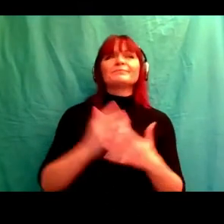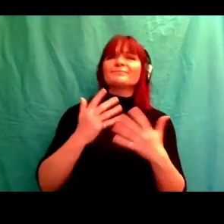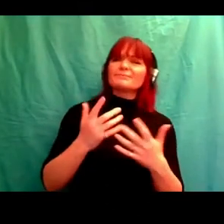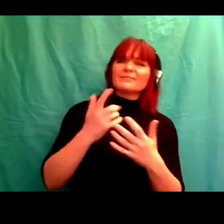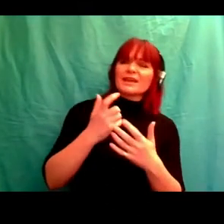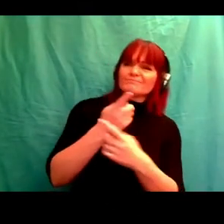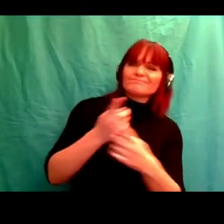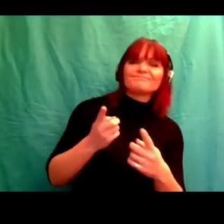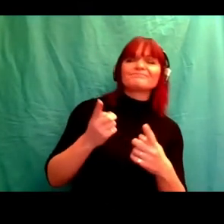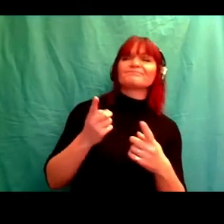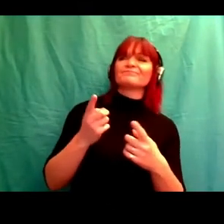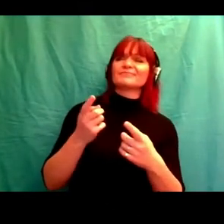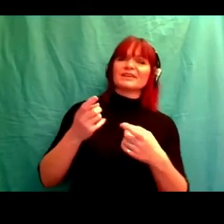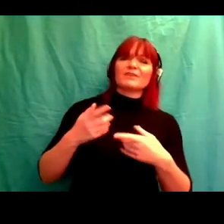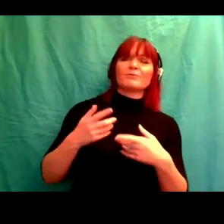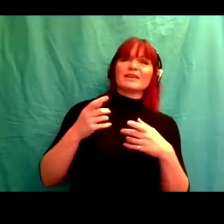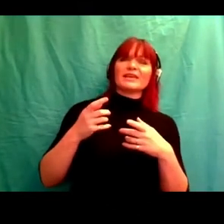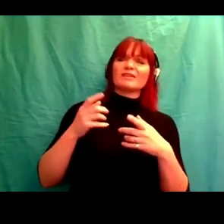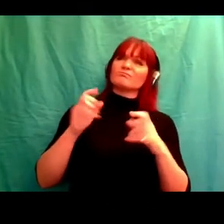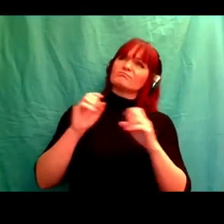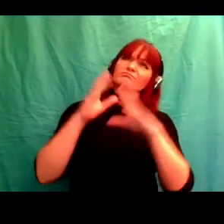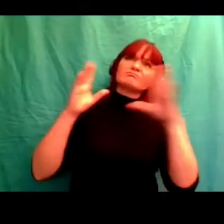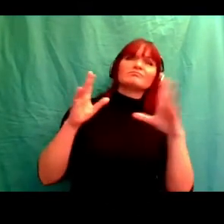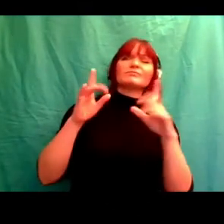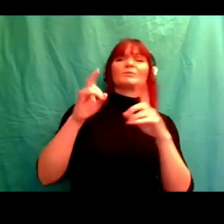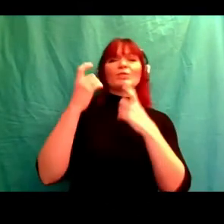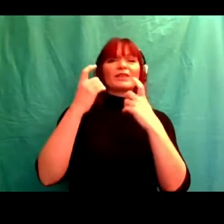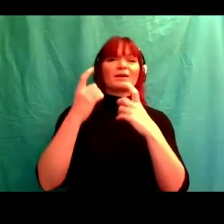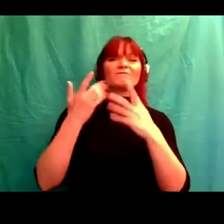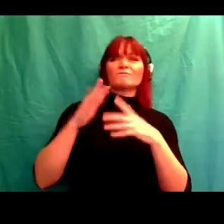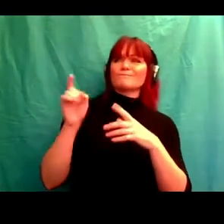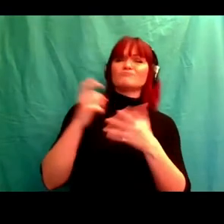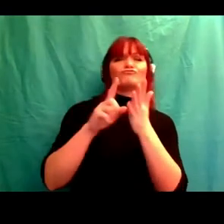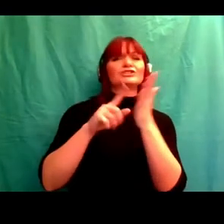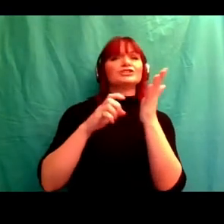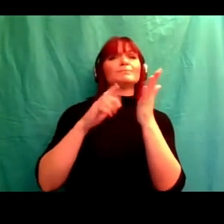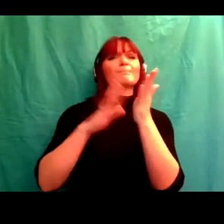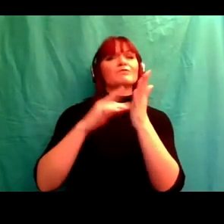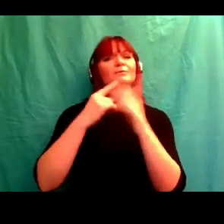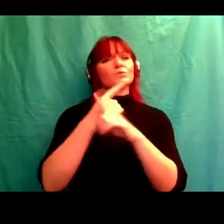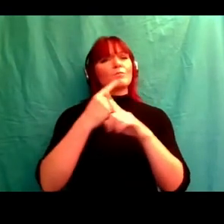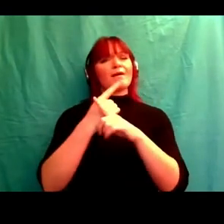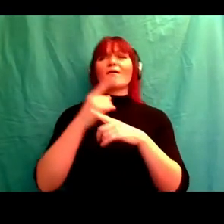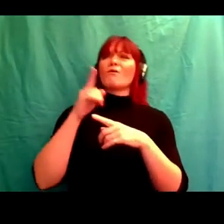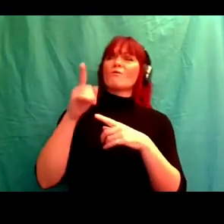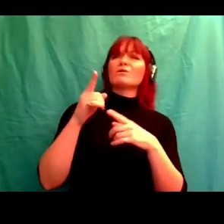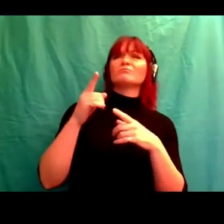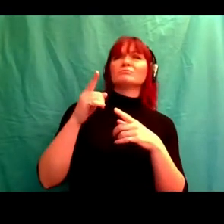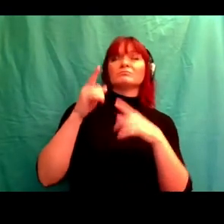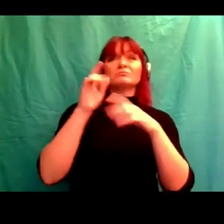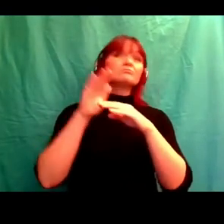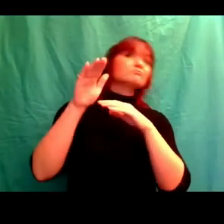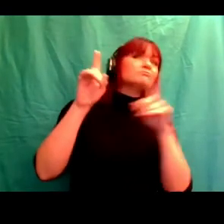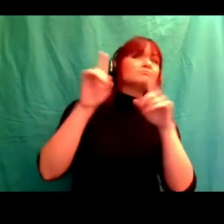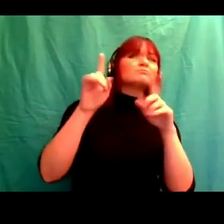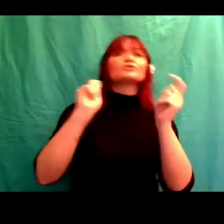what you heard from Richard, because he's highlighted lots of challenges and potential change on the horizon. So for each of you,